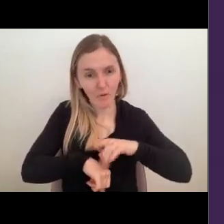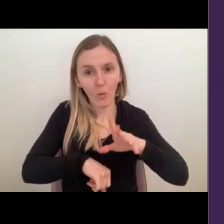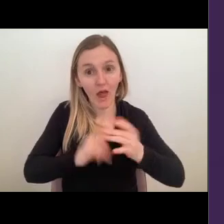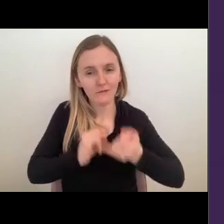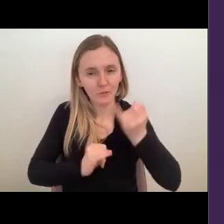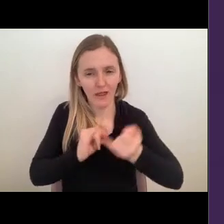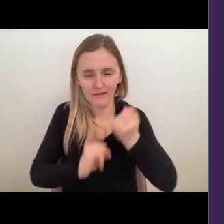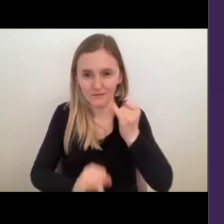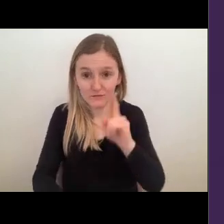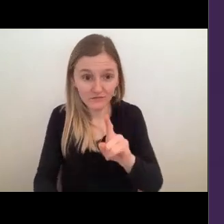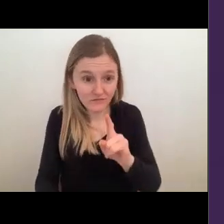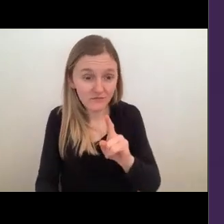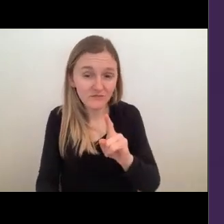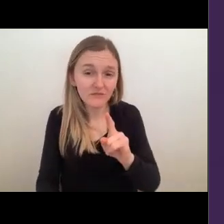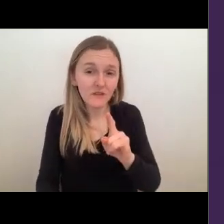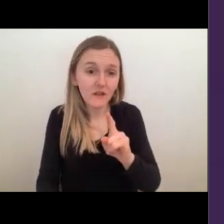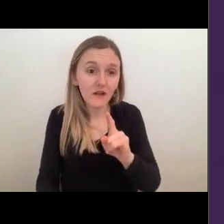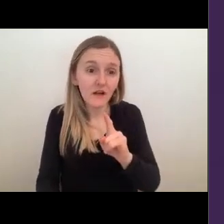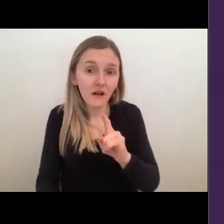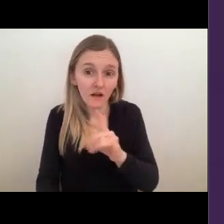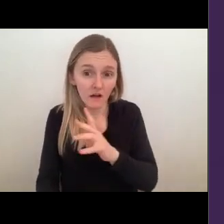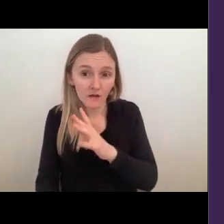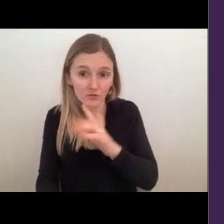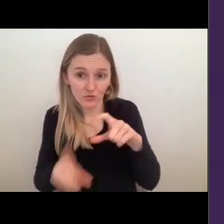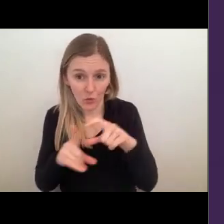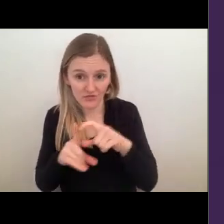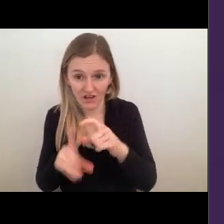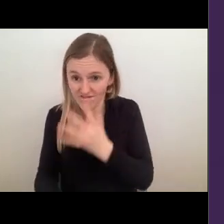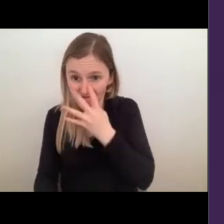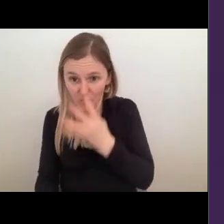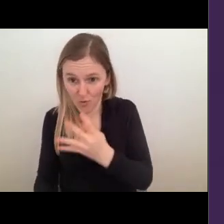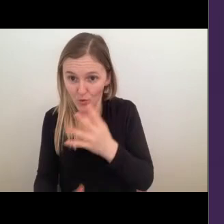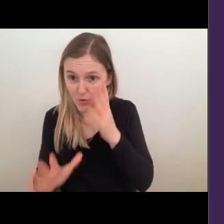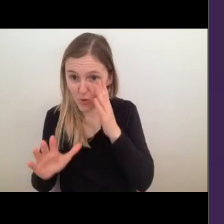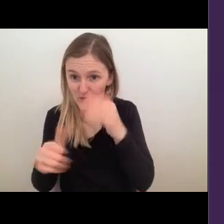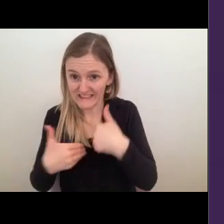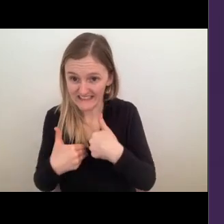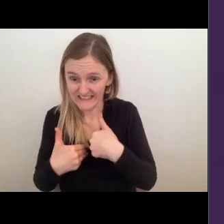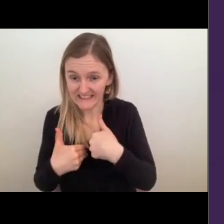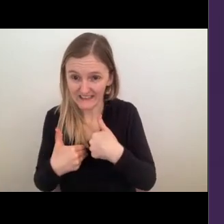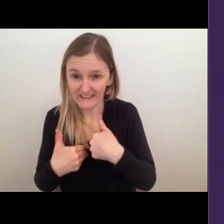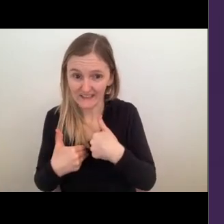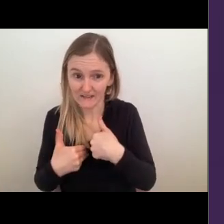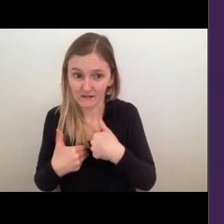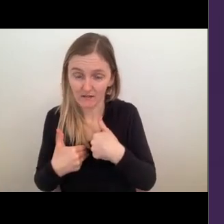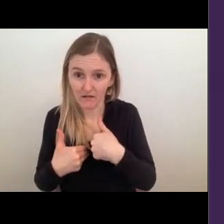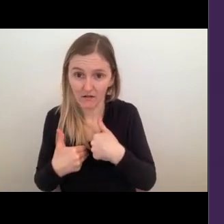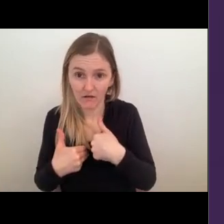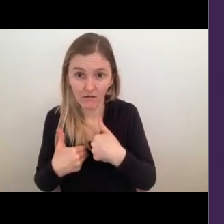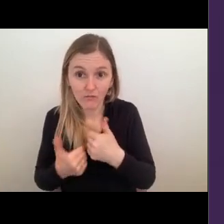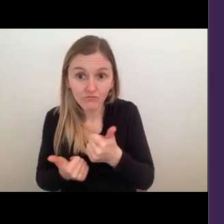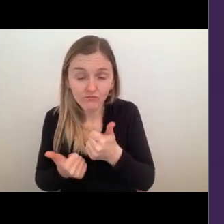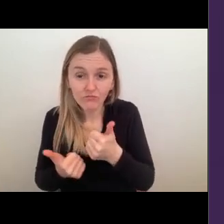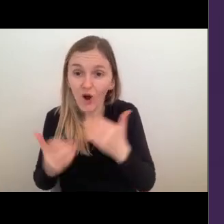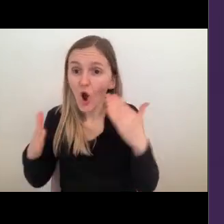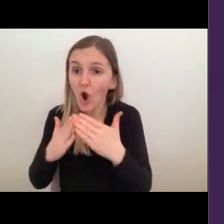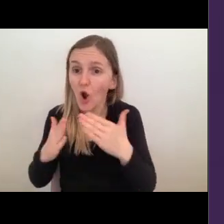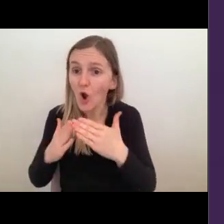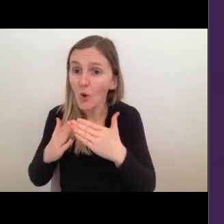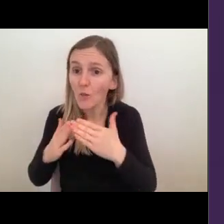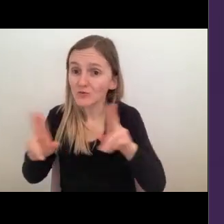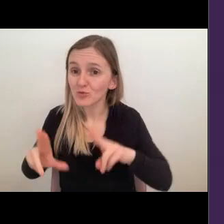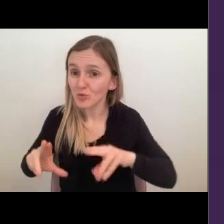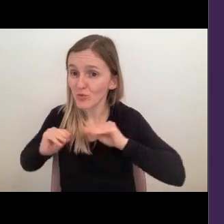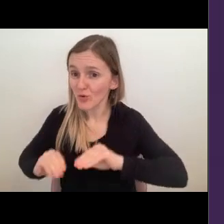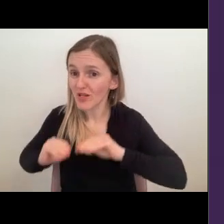for a 4-year-old autistic daughter? She's very dysregulated in school, or is she too young and would